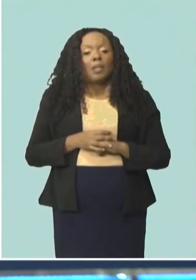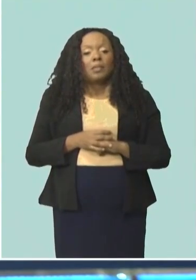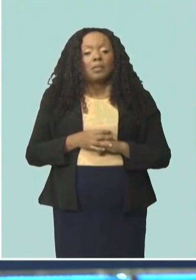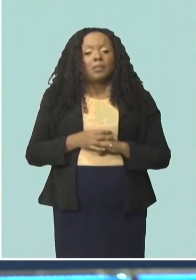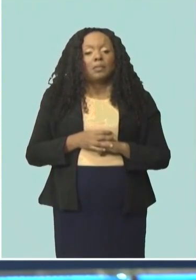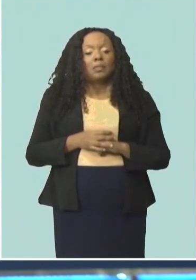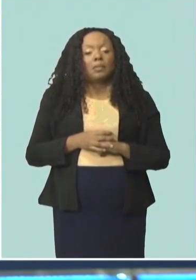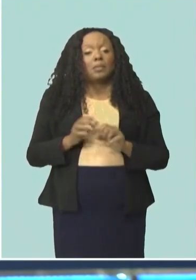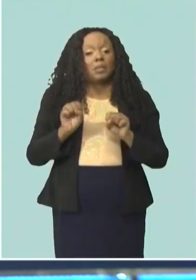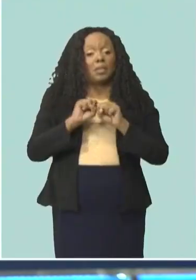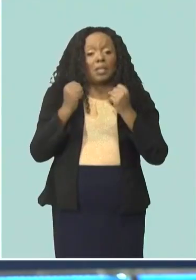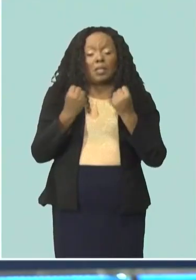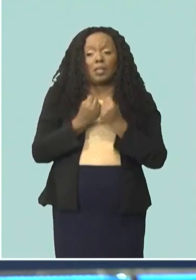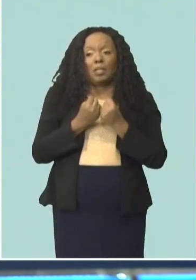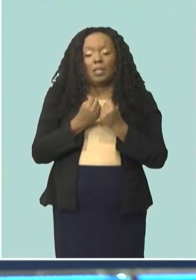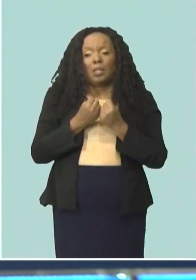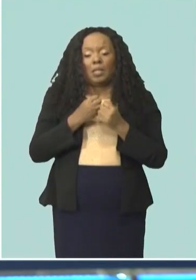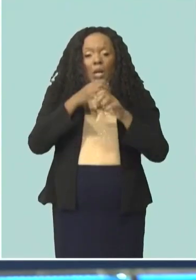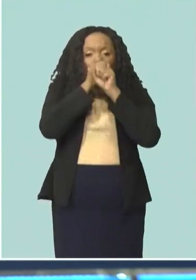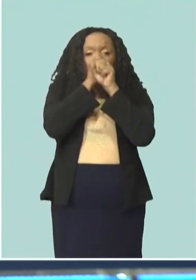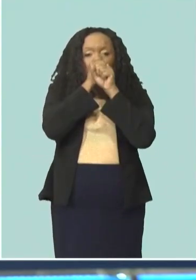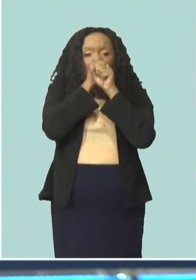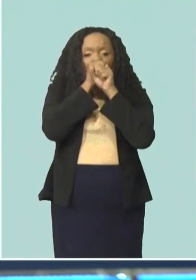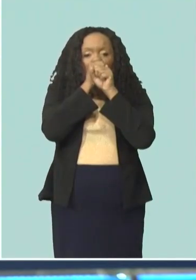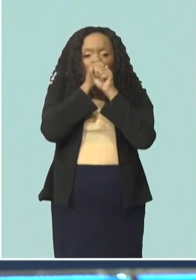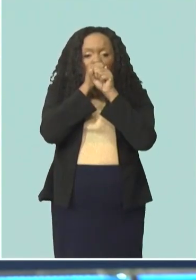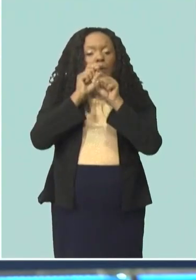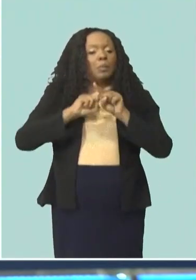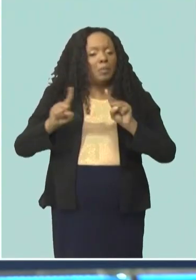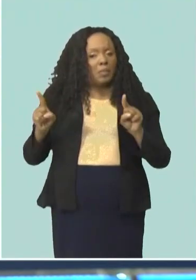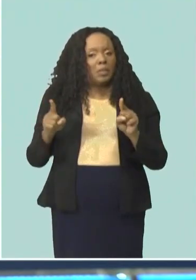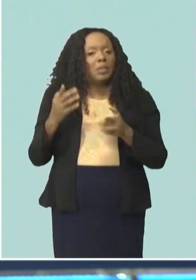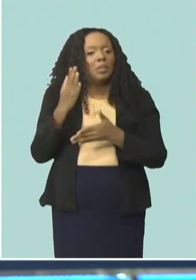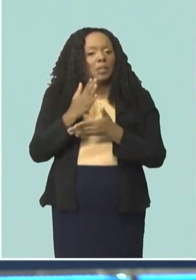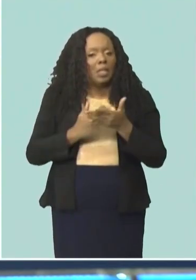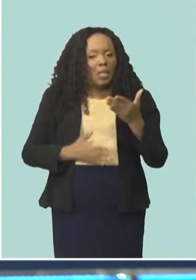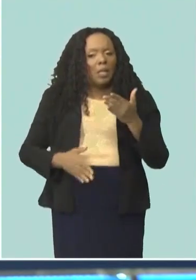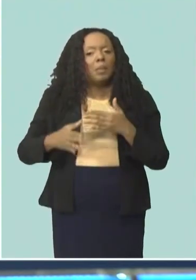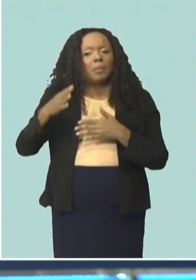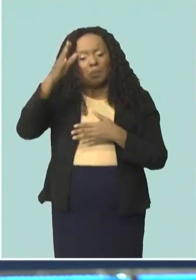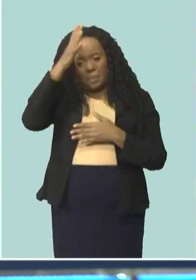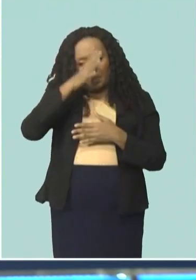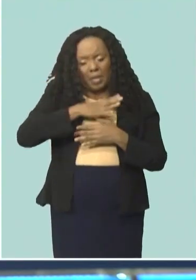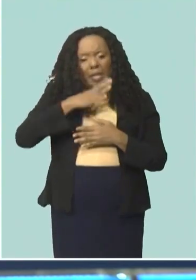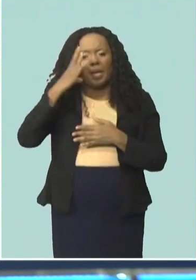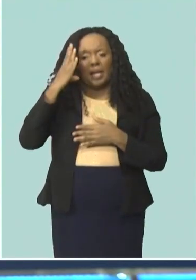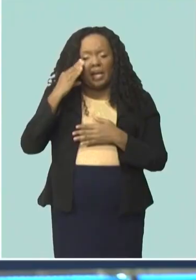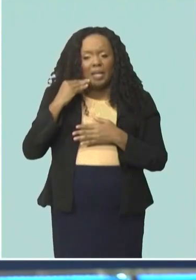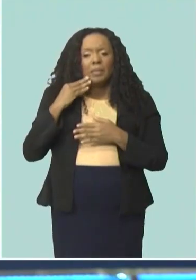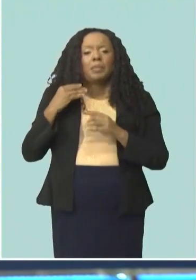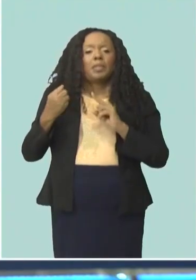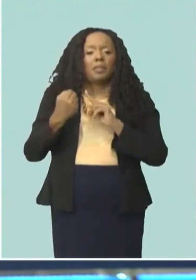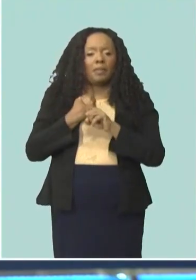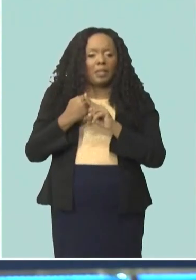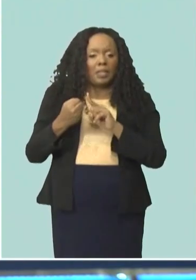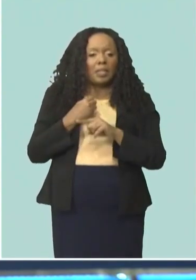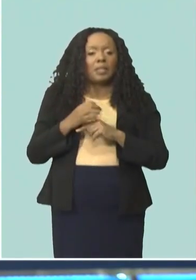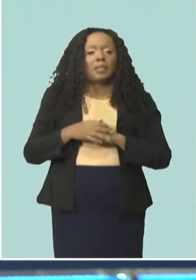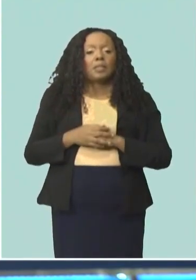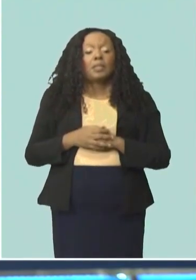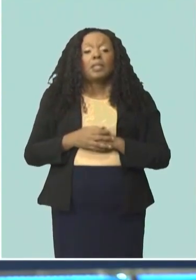end of intimate partner violence, but it's something that society does not seem to readily accept. And while Mr. Sargent gives kudos to